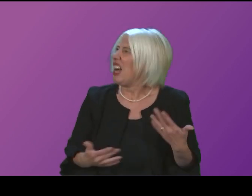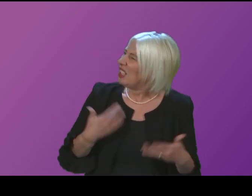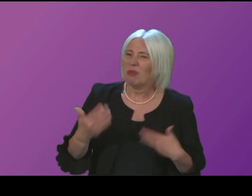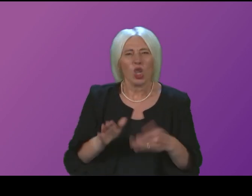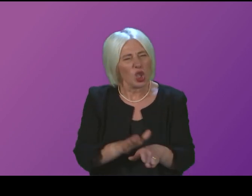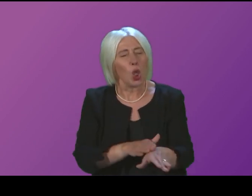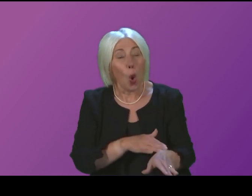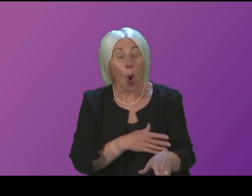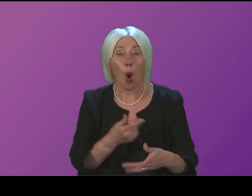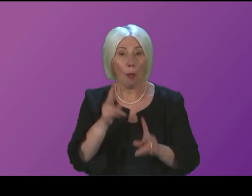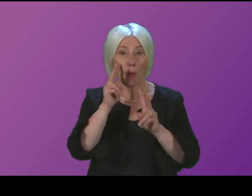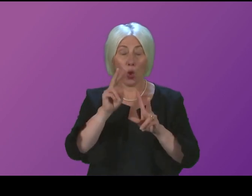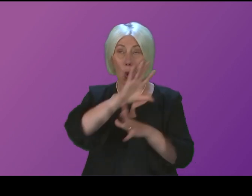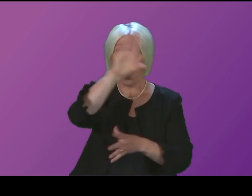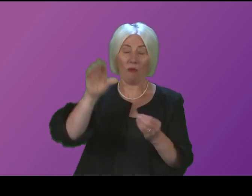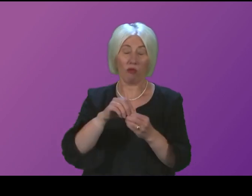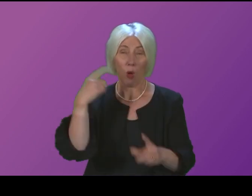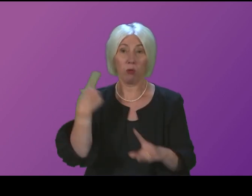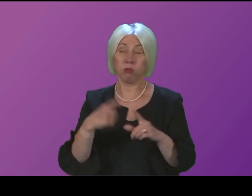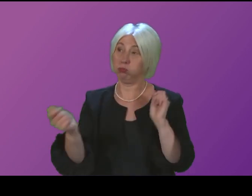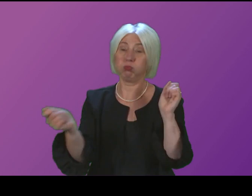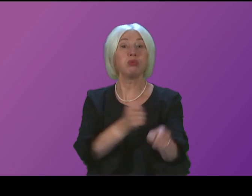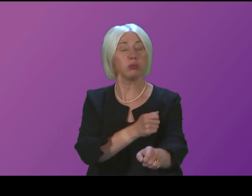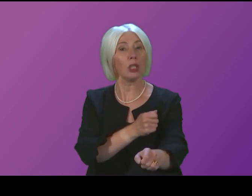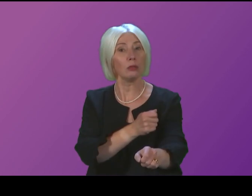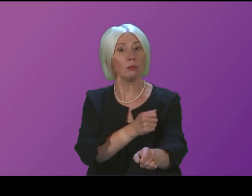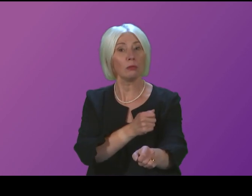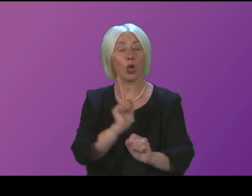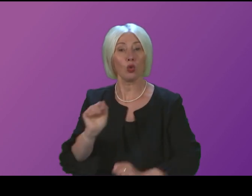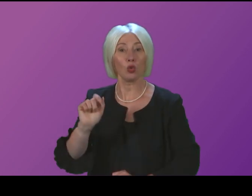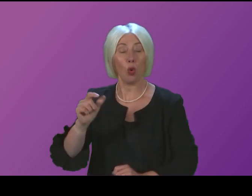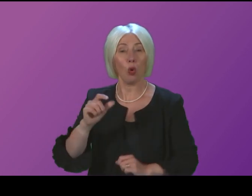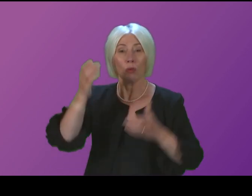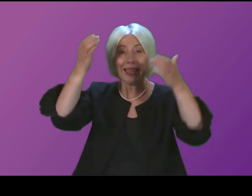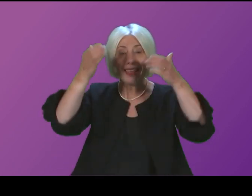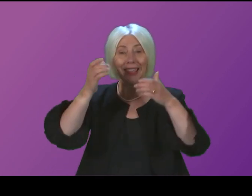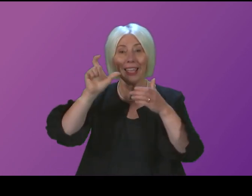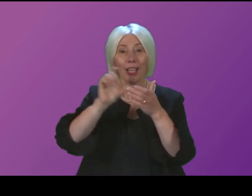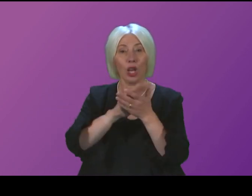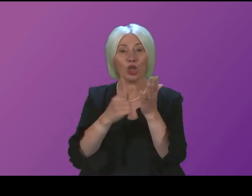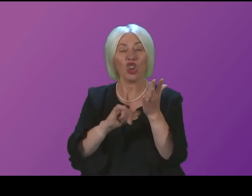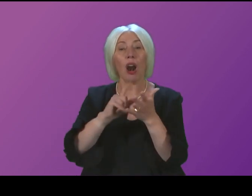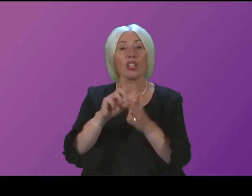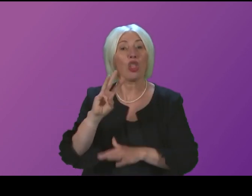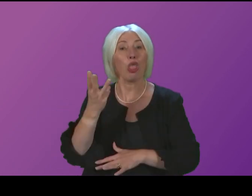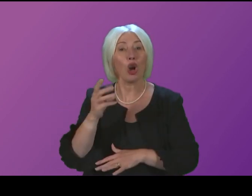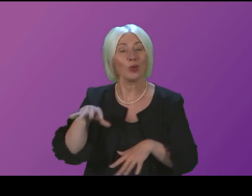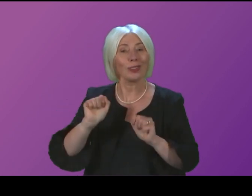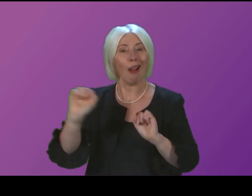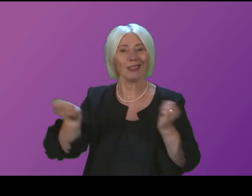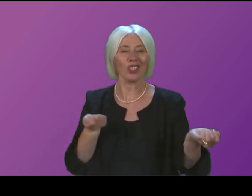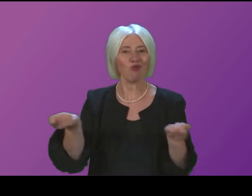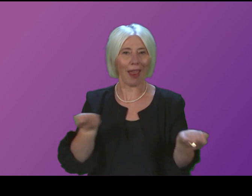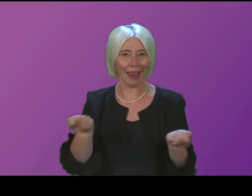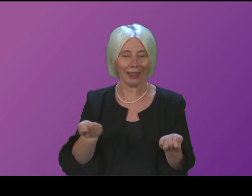in time it is dramatic. So, Presiding Officer, as Charles III begins his reign, let us hope,